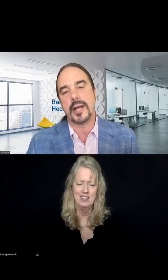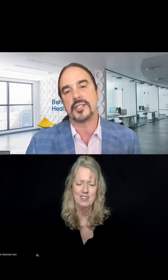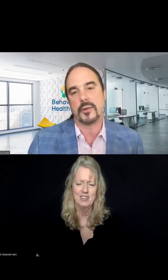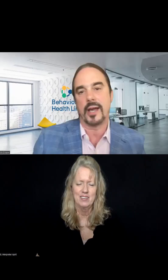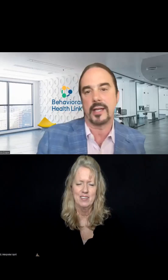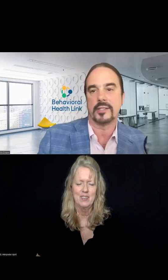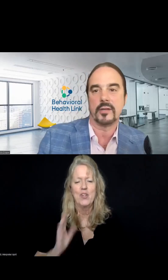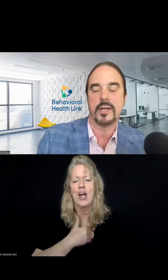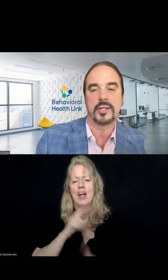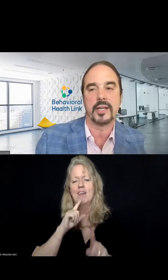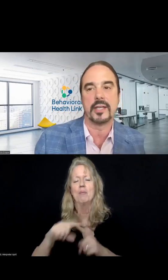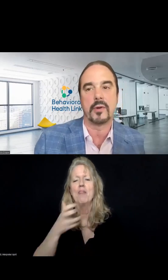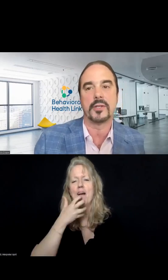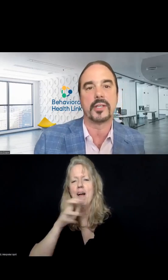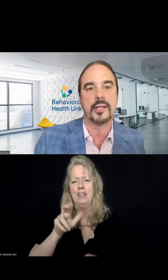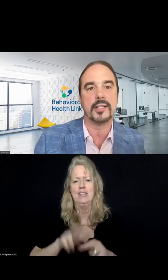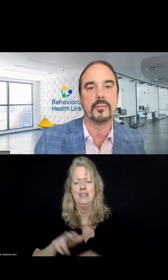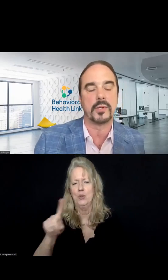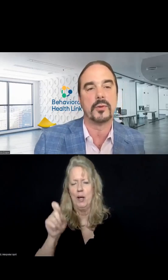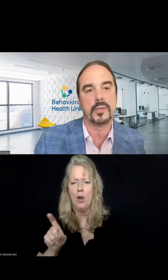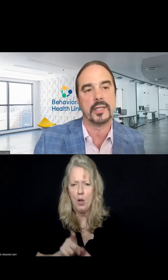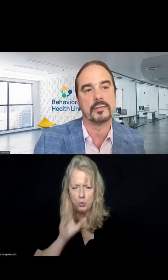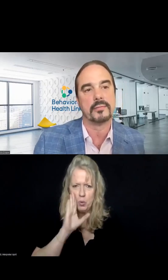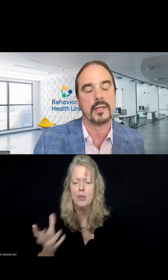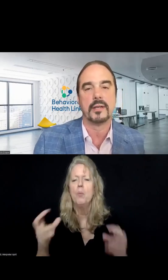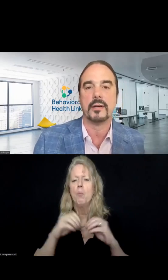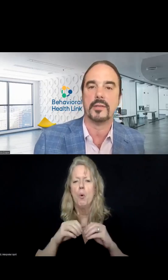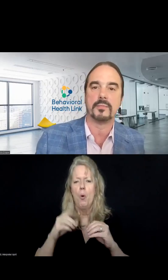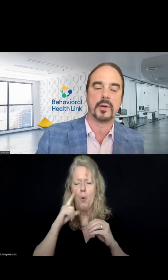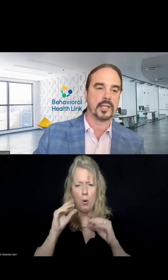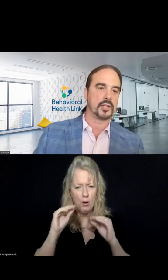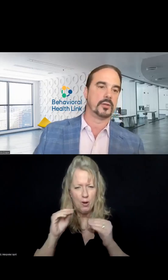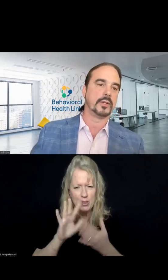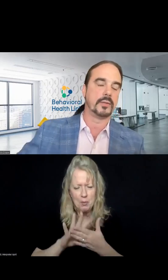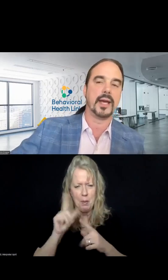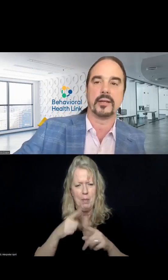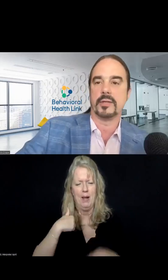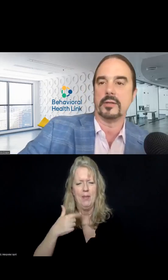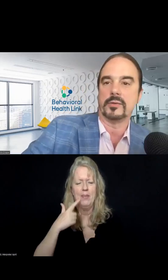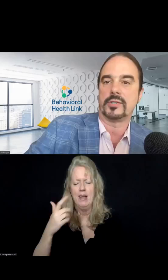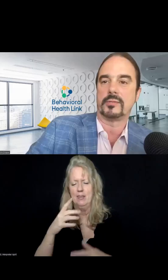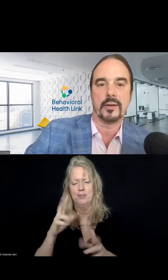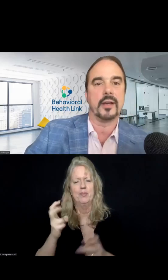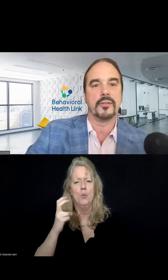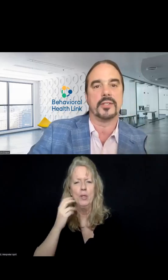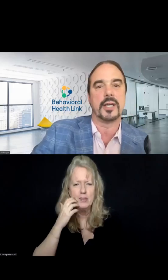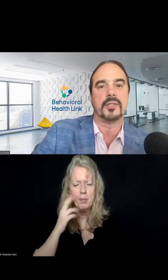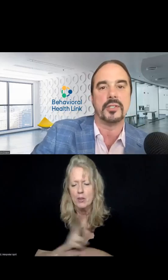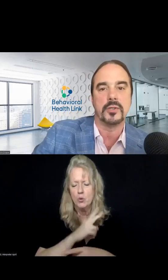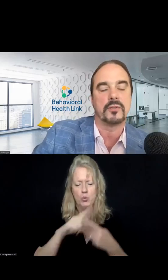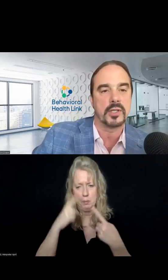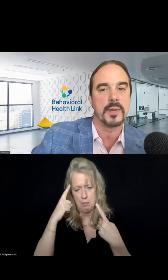Given our answer on the hot seat question, I think we're also going to need some more schooling on this burning issue of tobacco use, mental health,